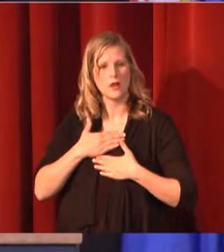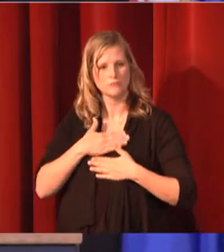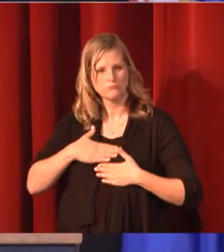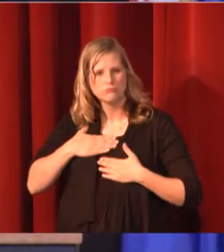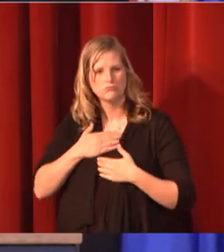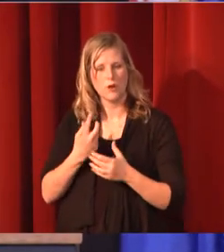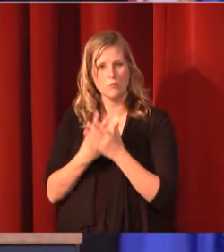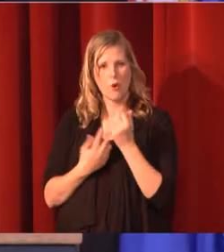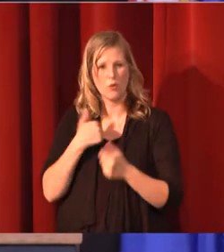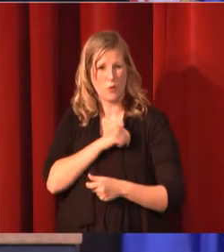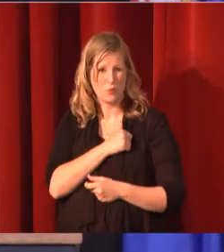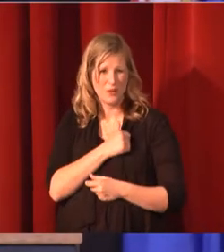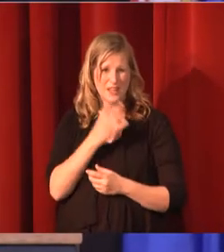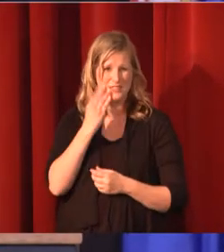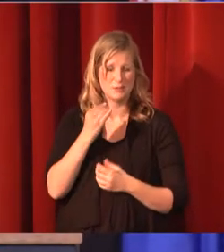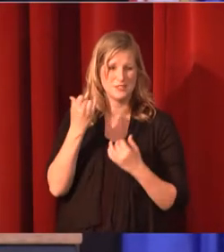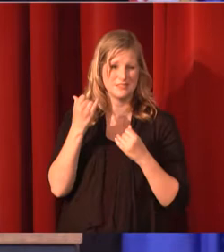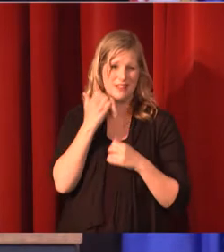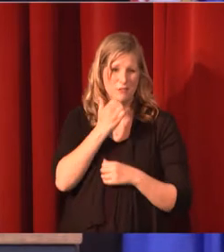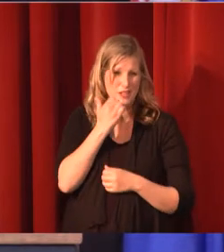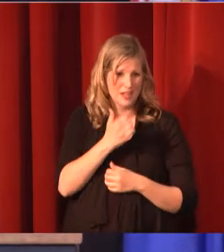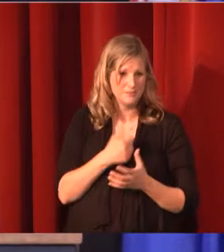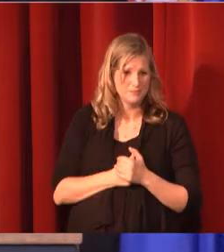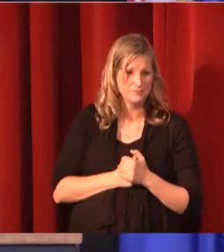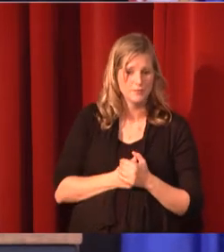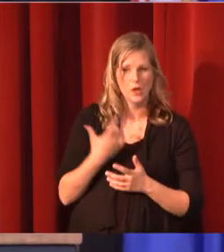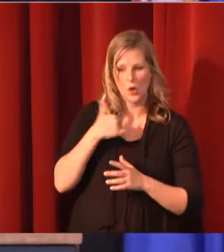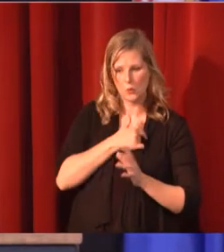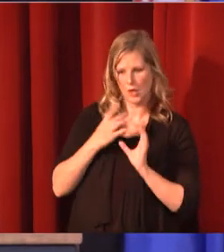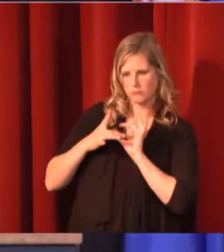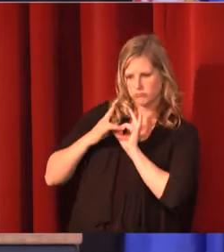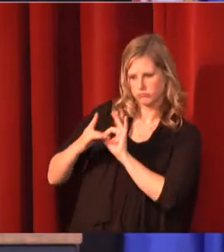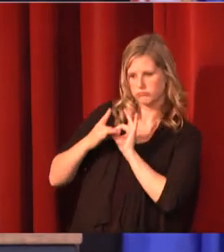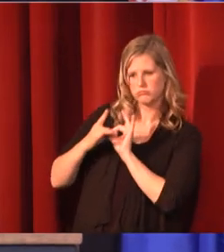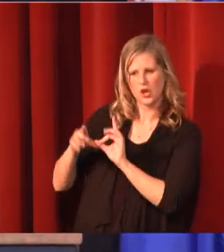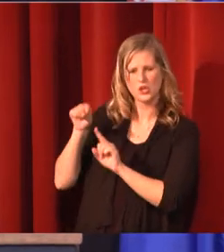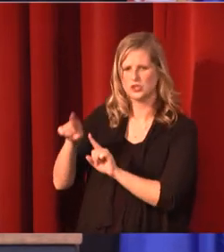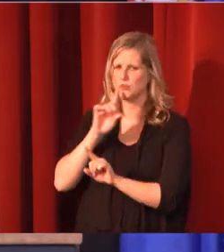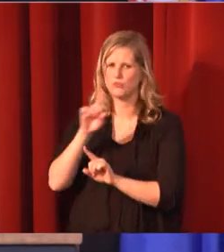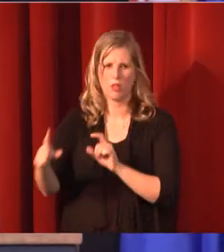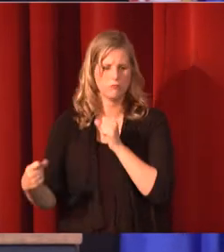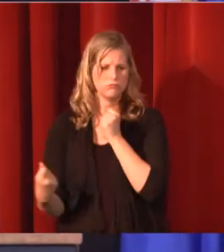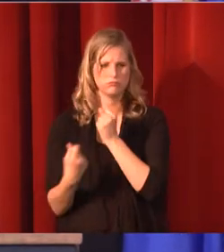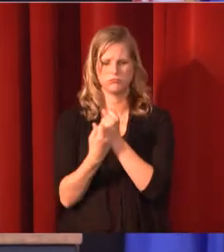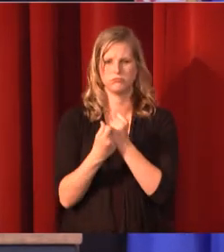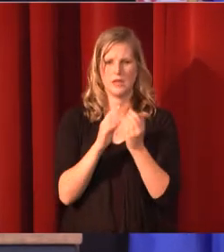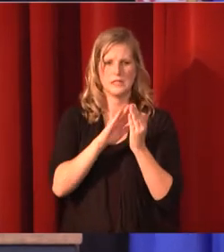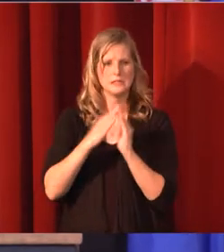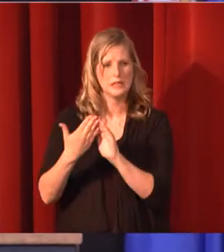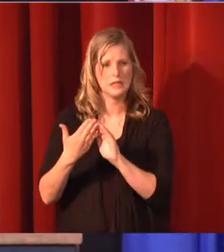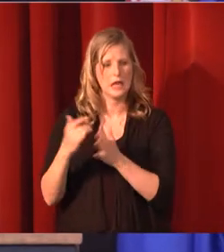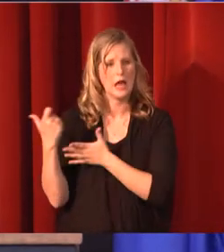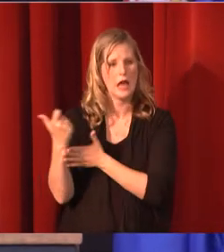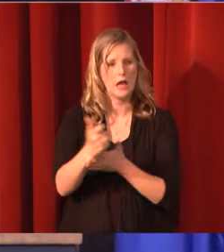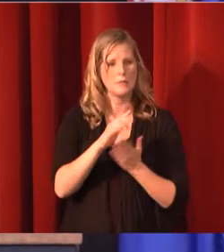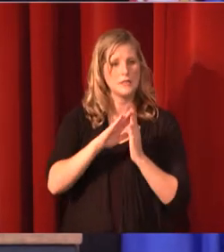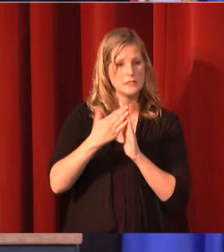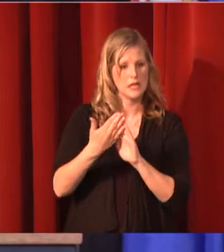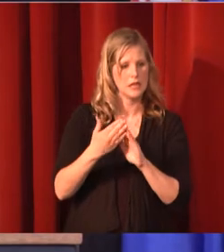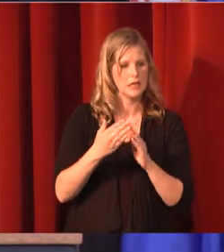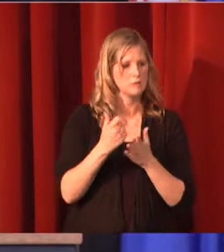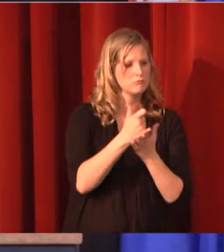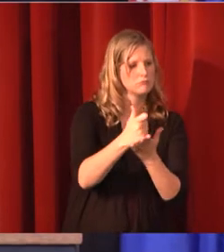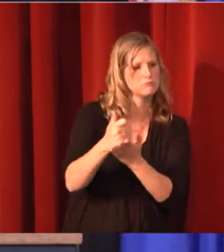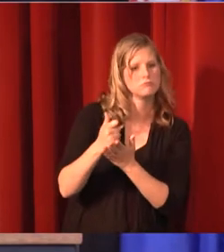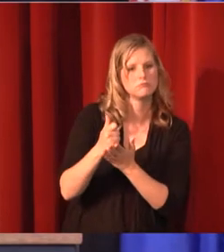faces every day our relationships has helped her be a strong ambassador for the city and has helped the city better serve her community